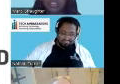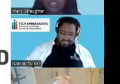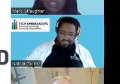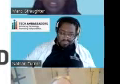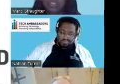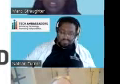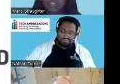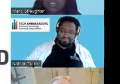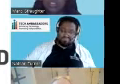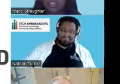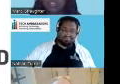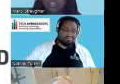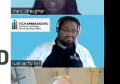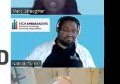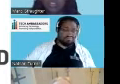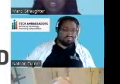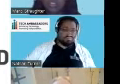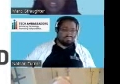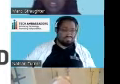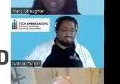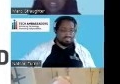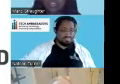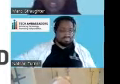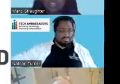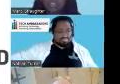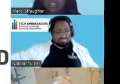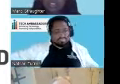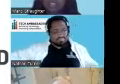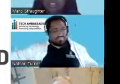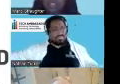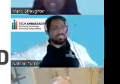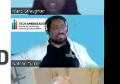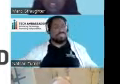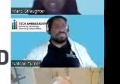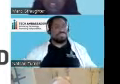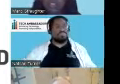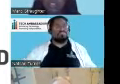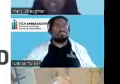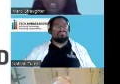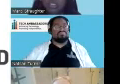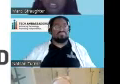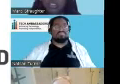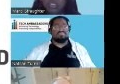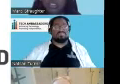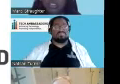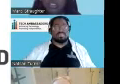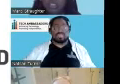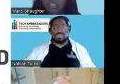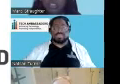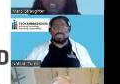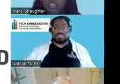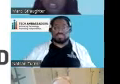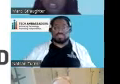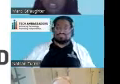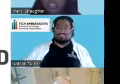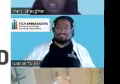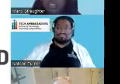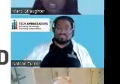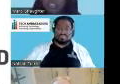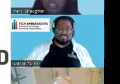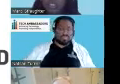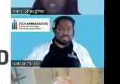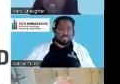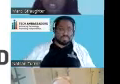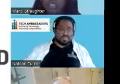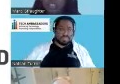dating site, correct, Renee? Yeah. Okay. So that's a little bit different than social media. I always recommend to people that you don't accept